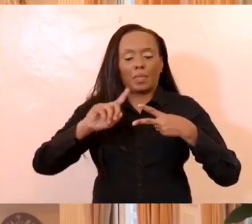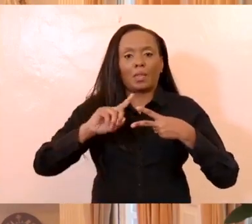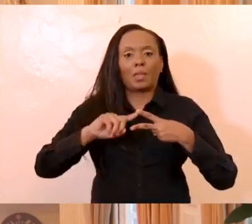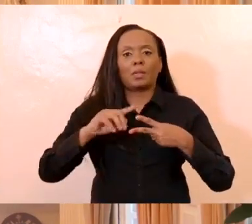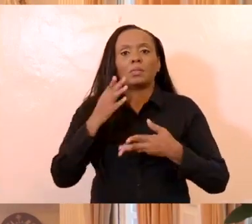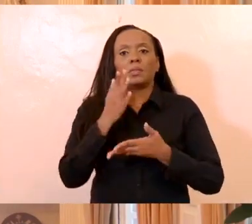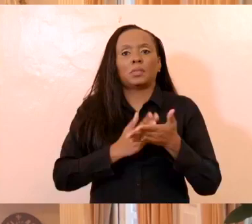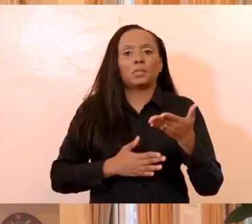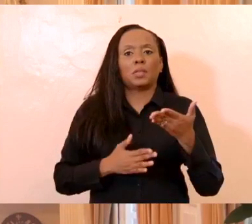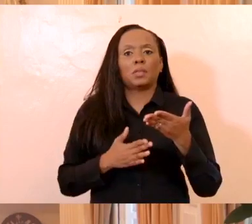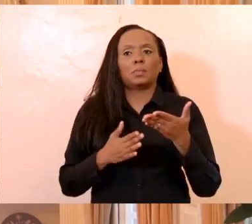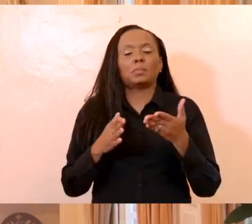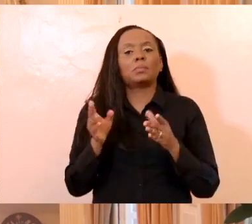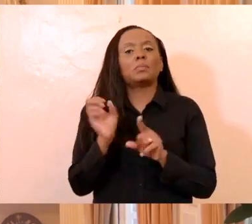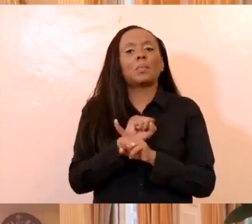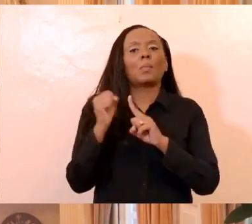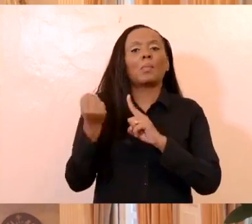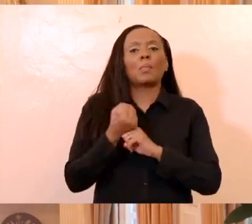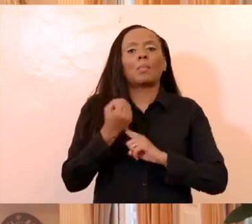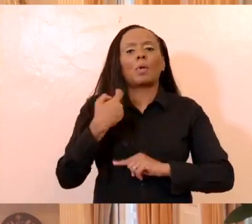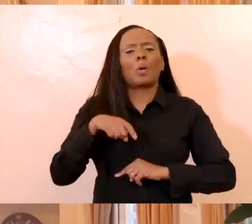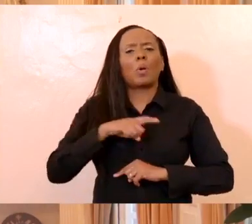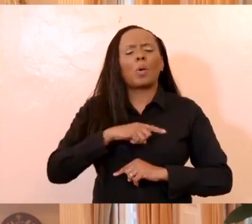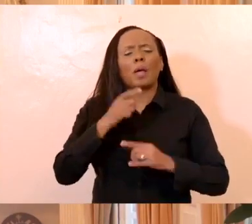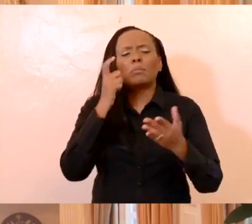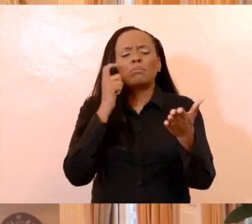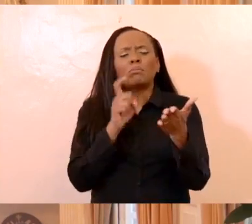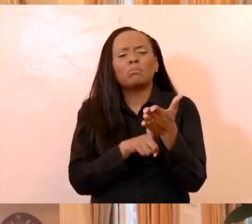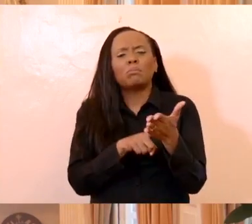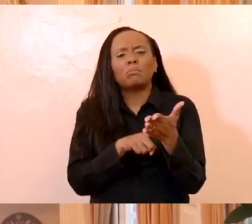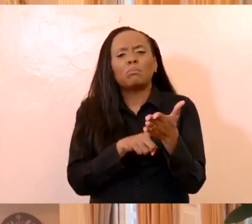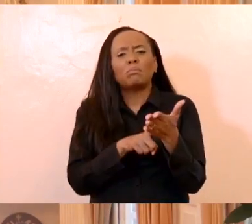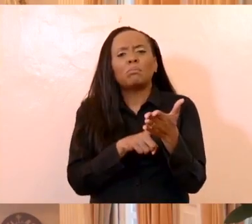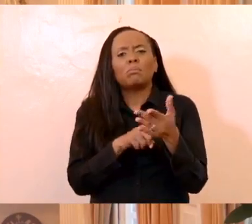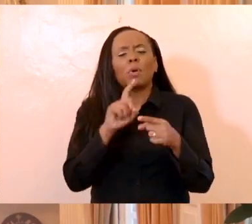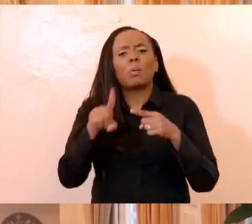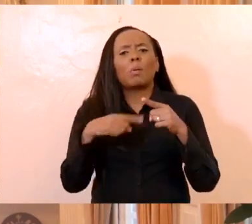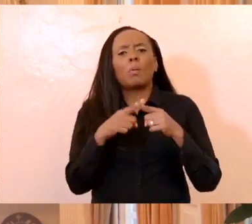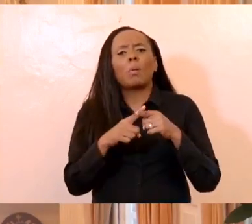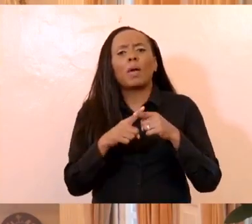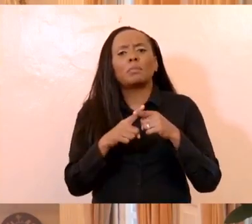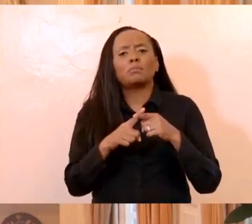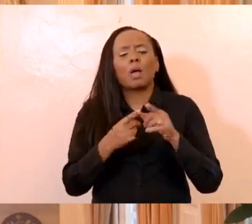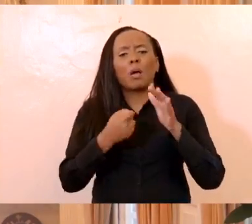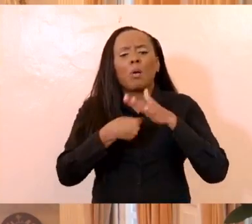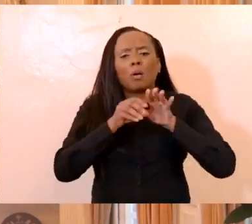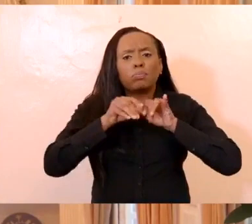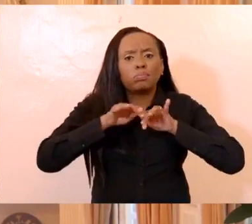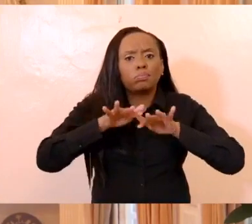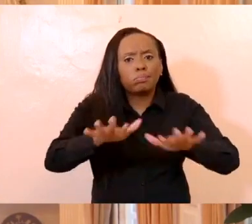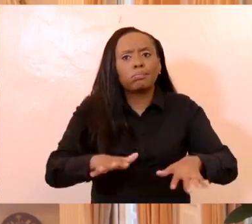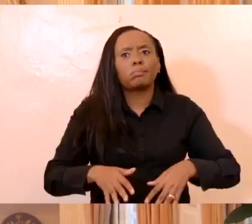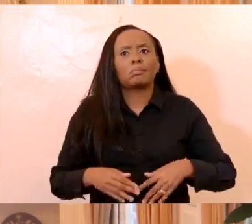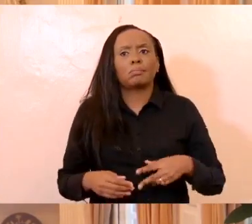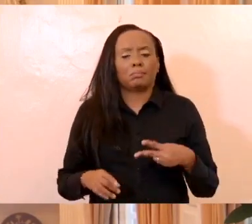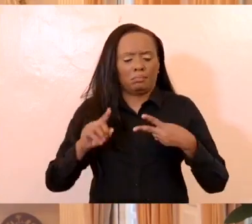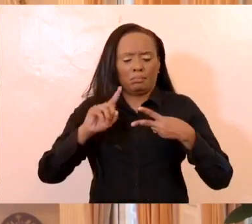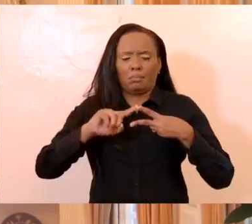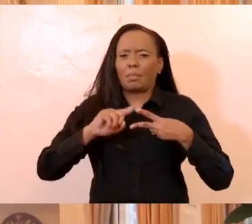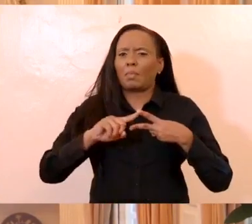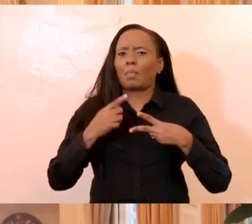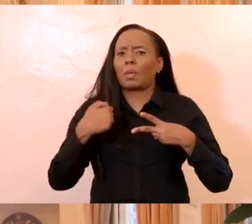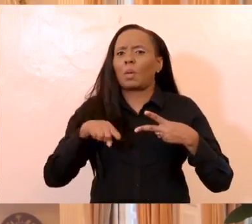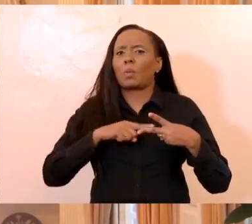were following from the beginning, from the initial stages of this current outbreak, we still have been unable